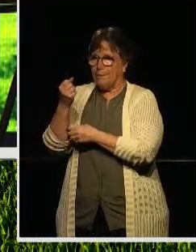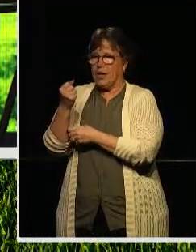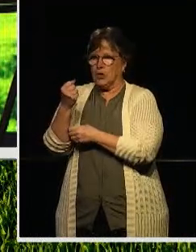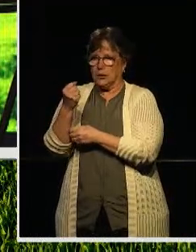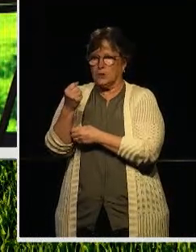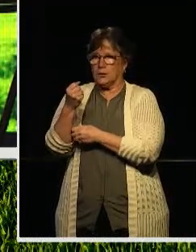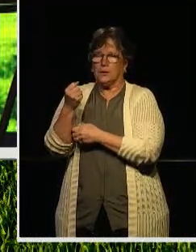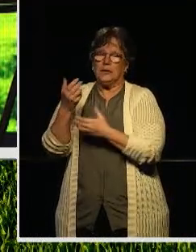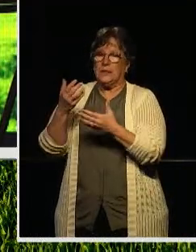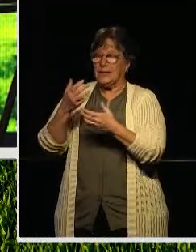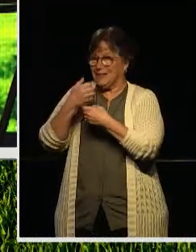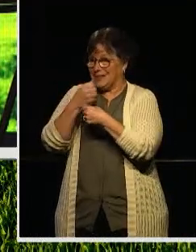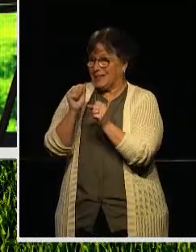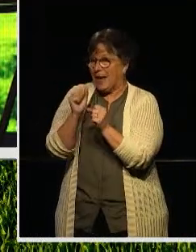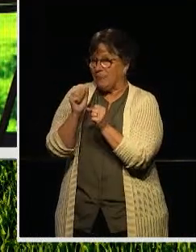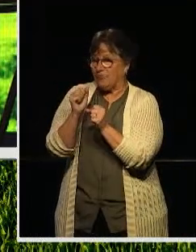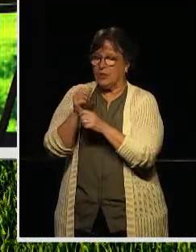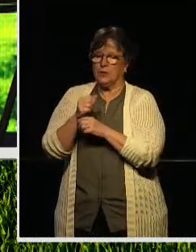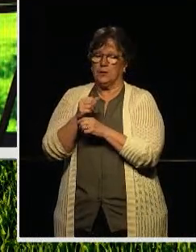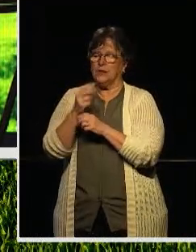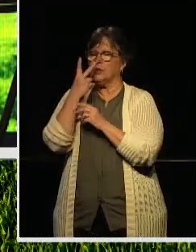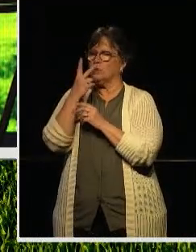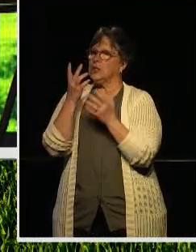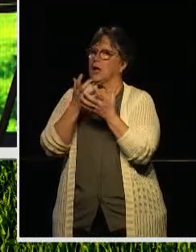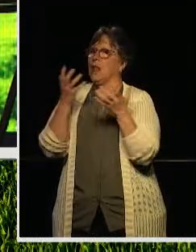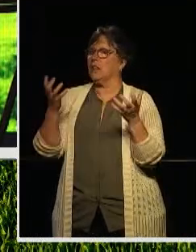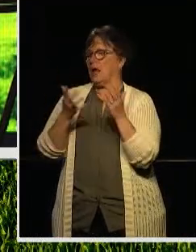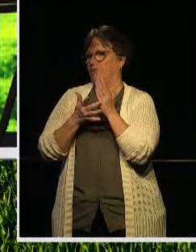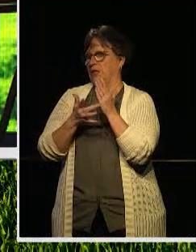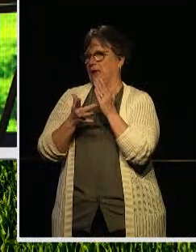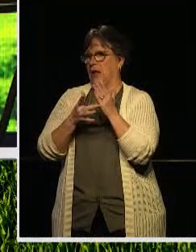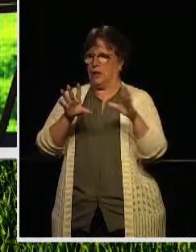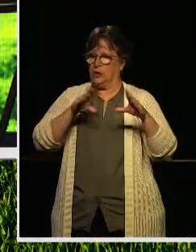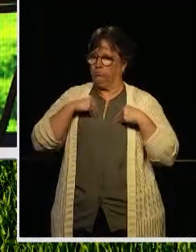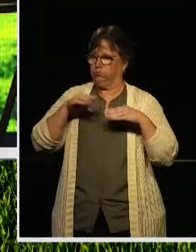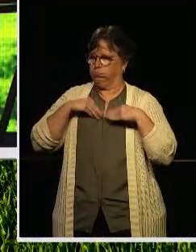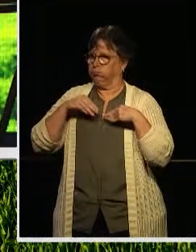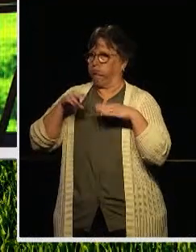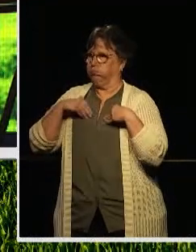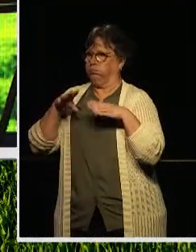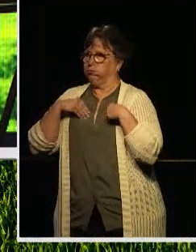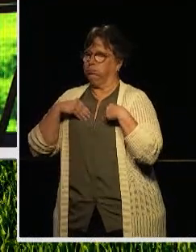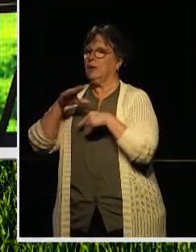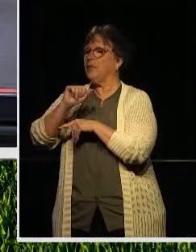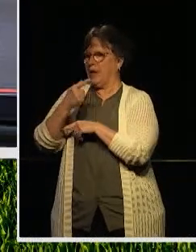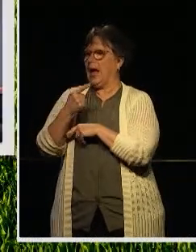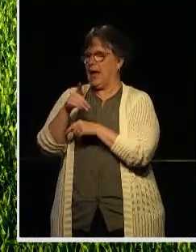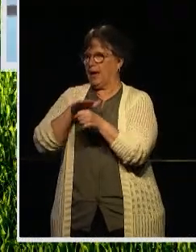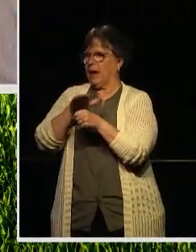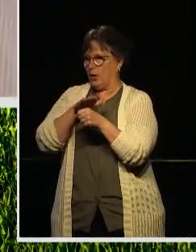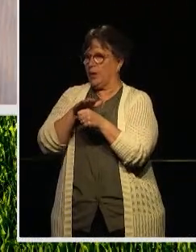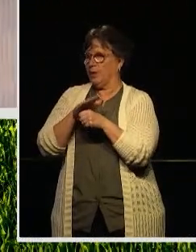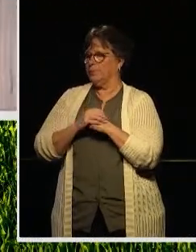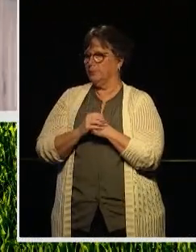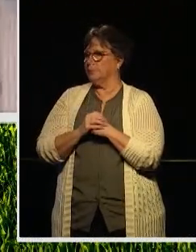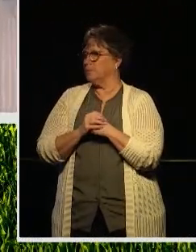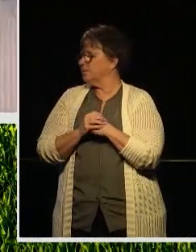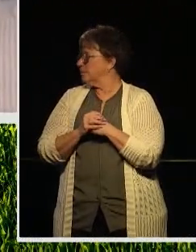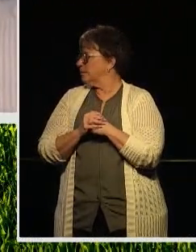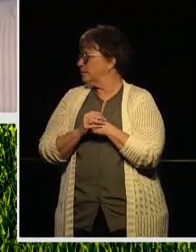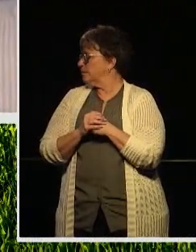So I think that we're seeing a lot of technologies rapidly being adopted in the agriculture space. Thanks.